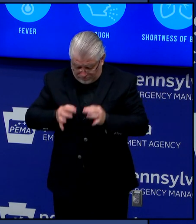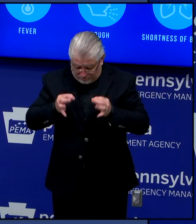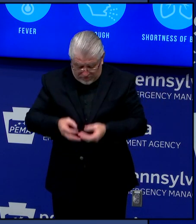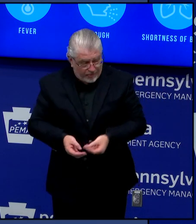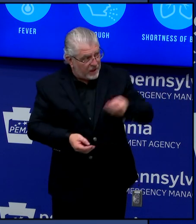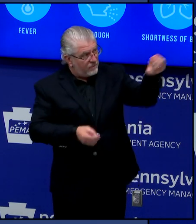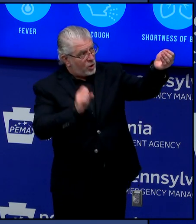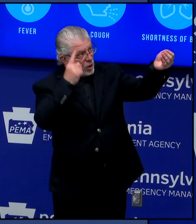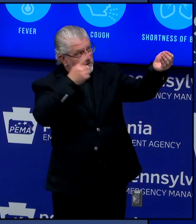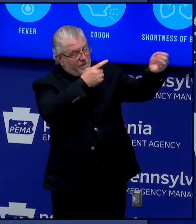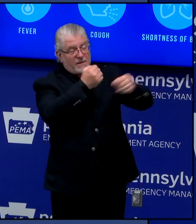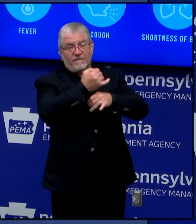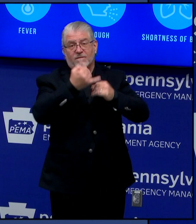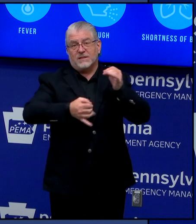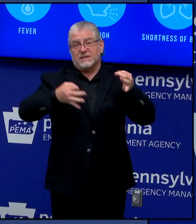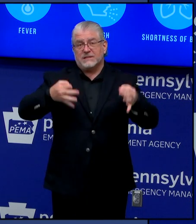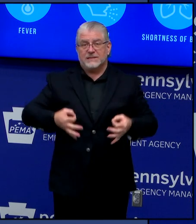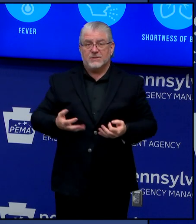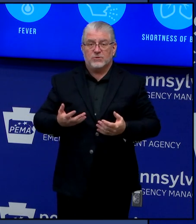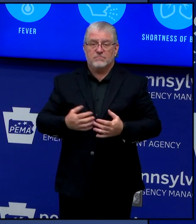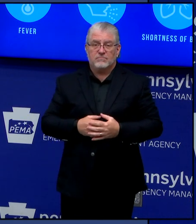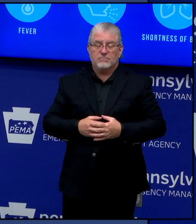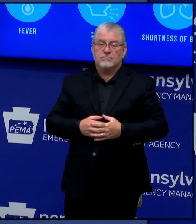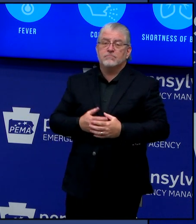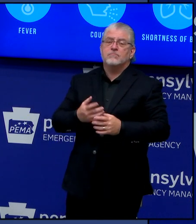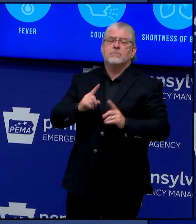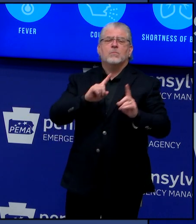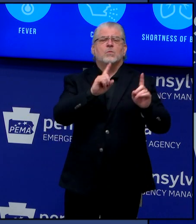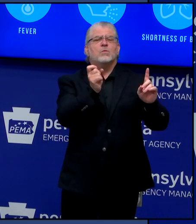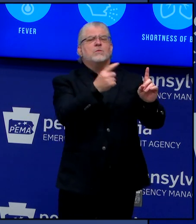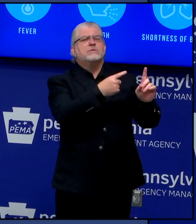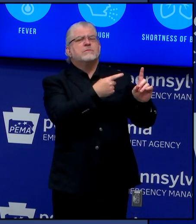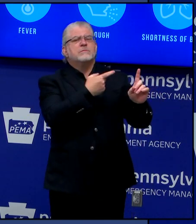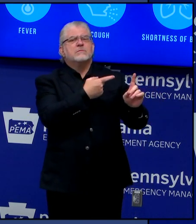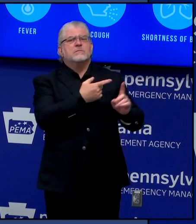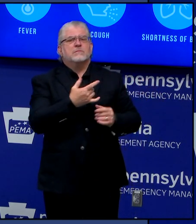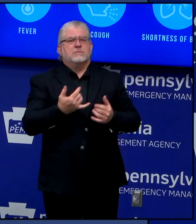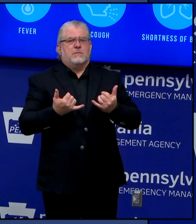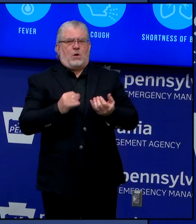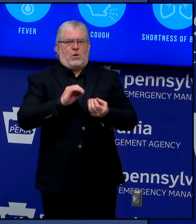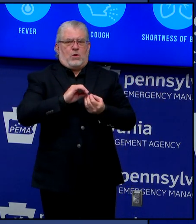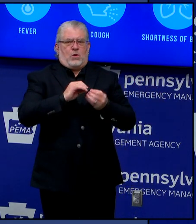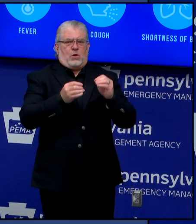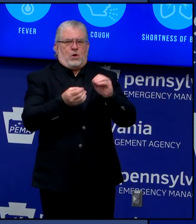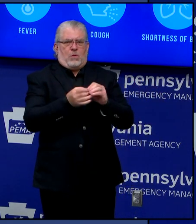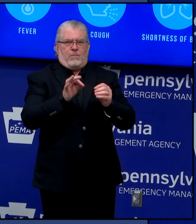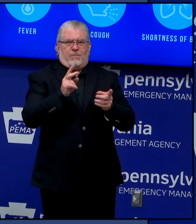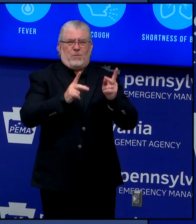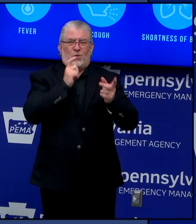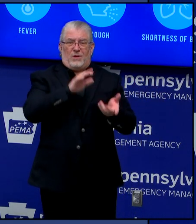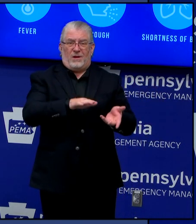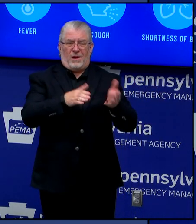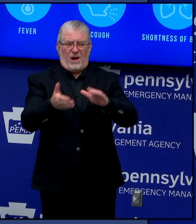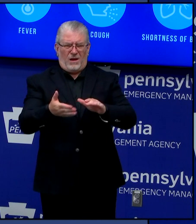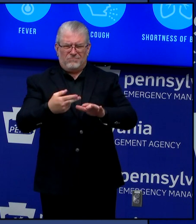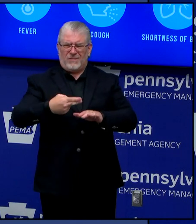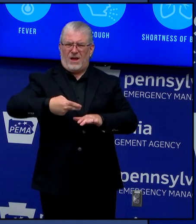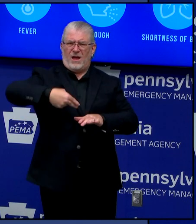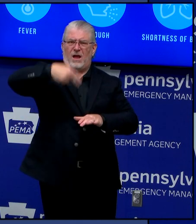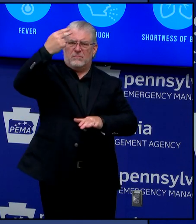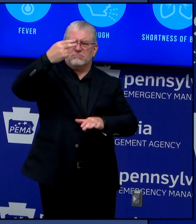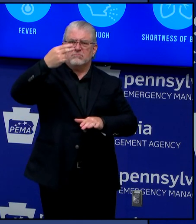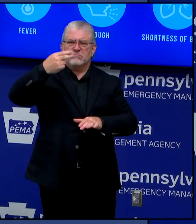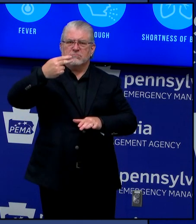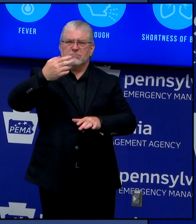today without the reconciliation and how many were due to the reconciliation? Again, if this question can be answered after the press conference if you don't